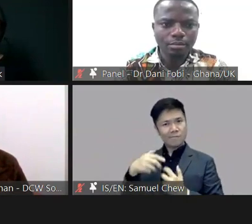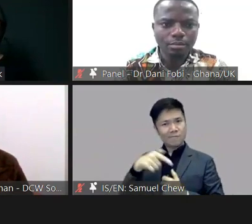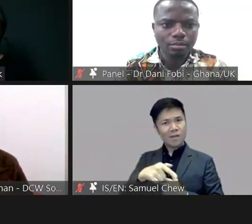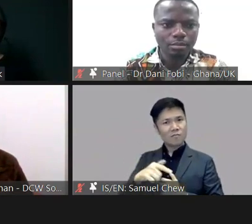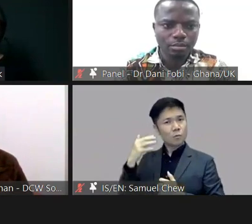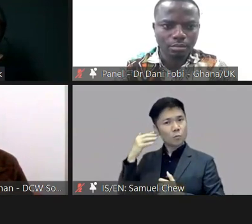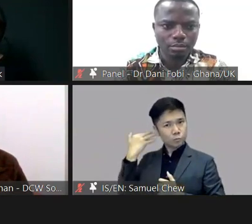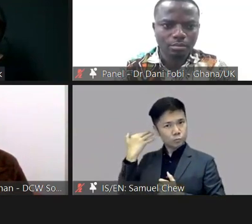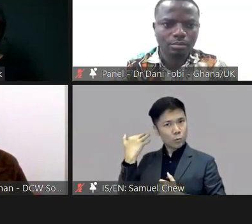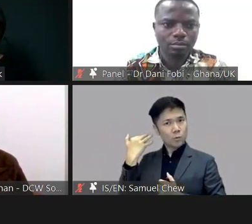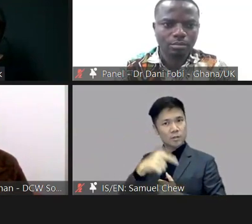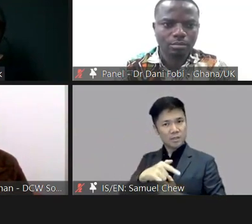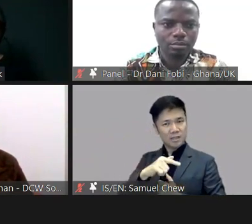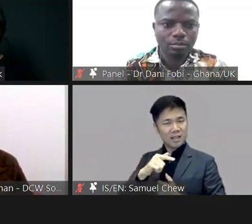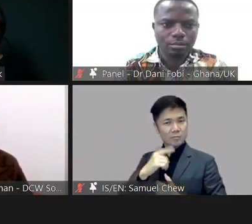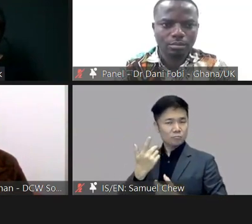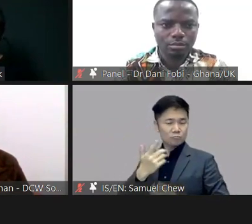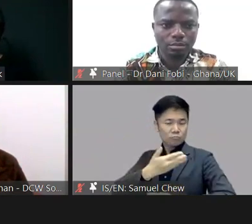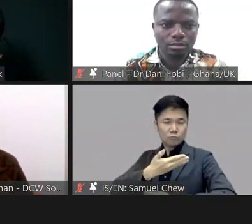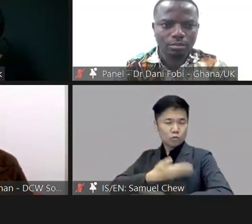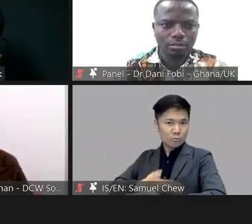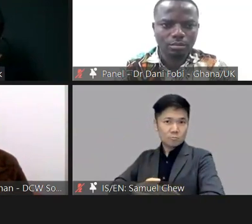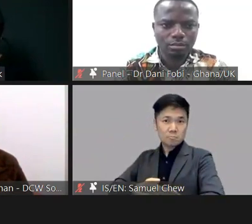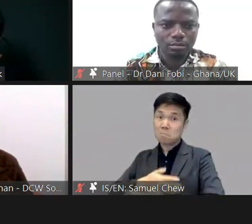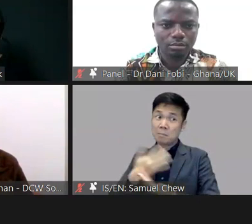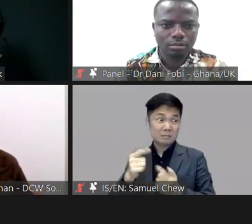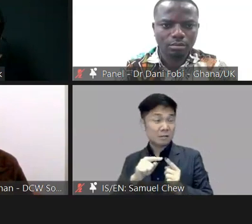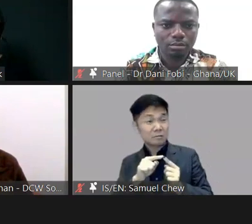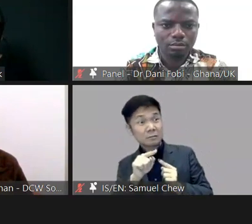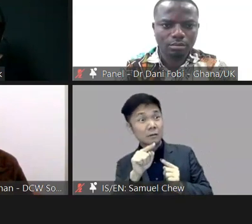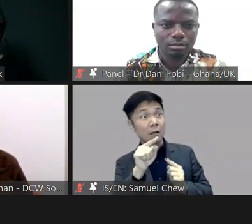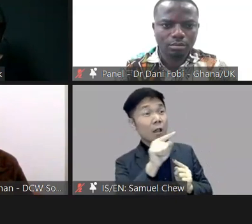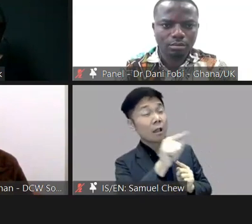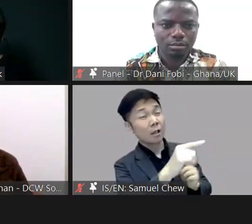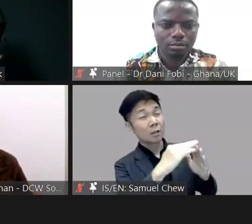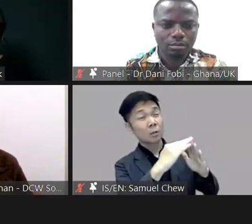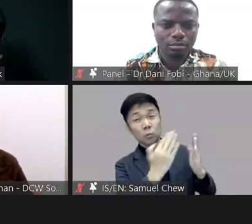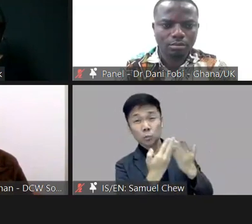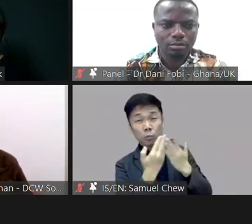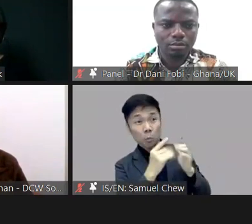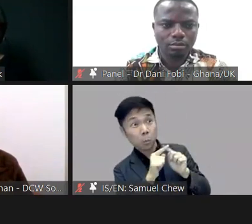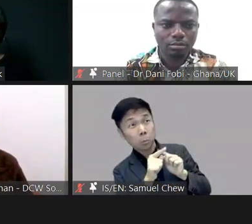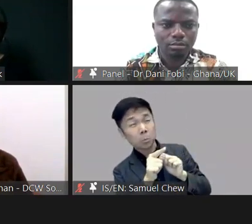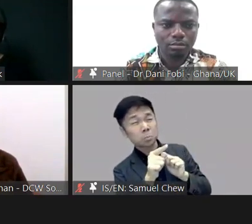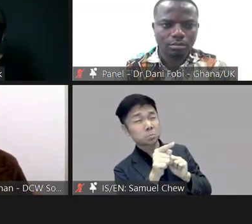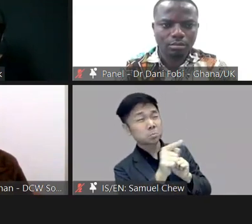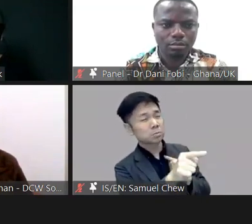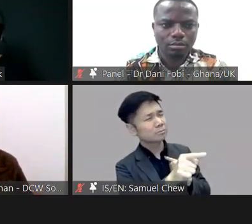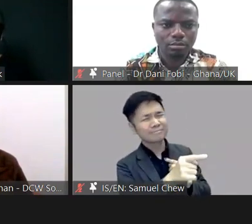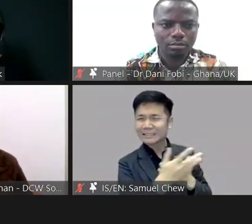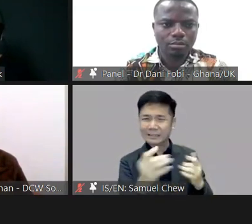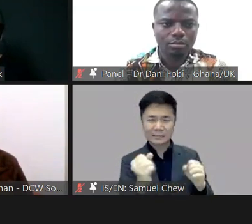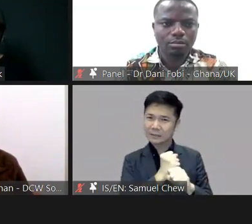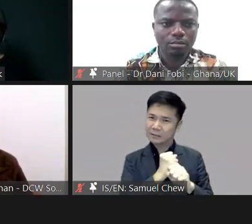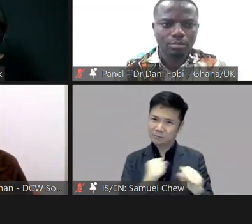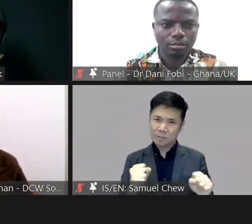which might be many kilometers away. But the first thing is that the parents need to think about the best interests